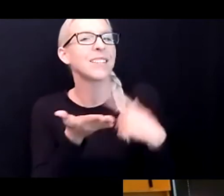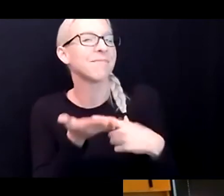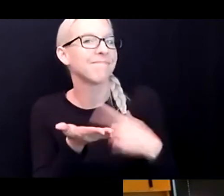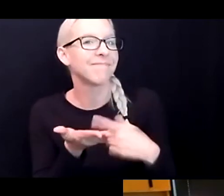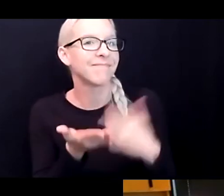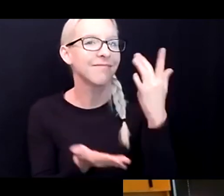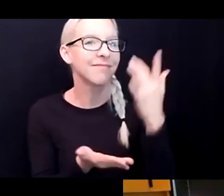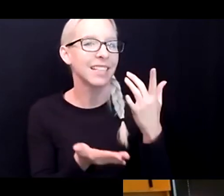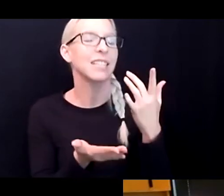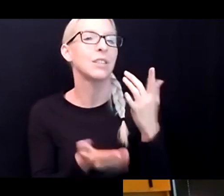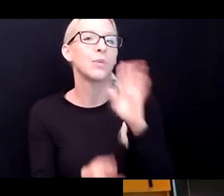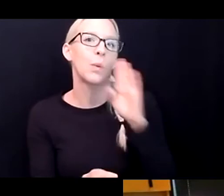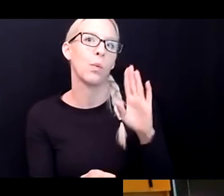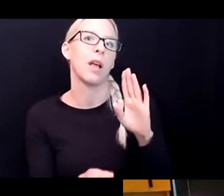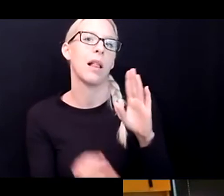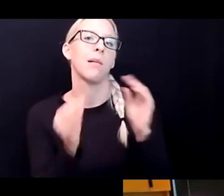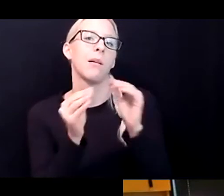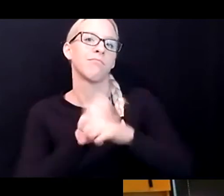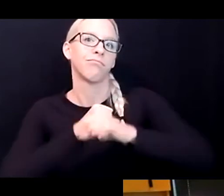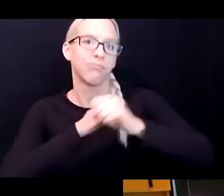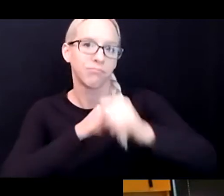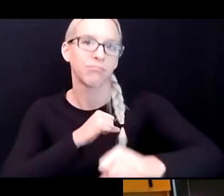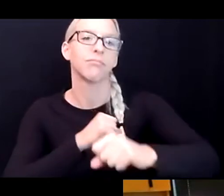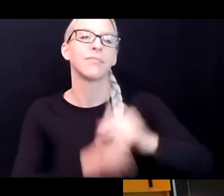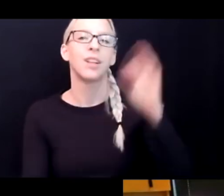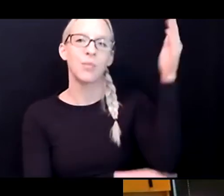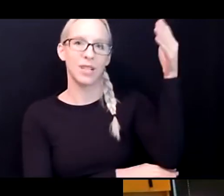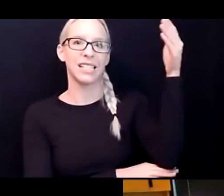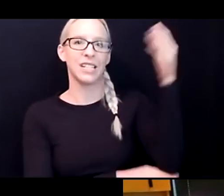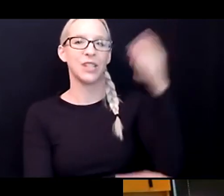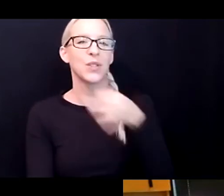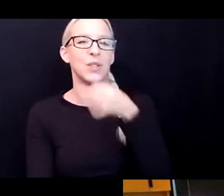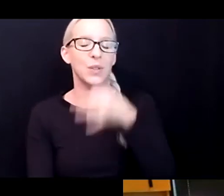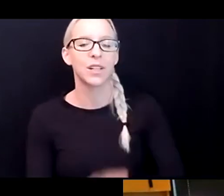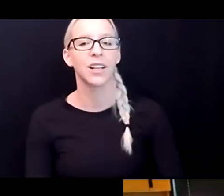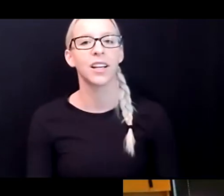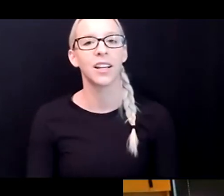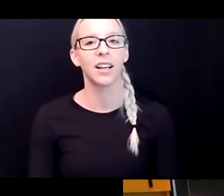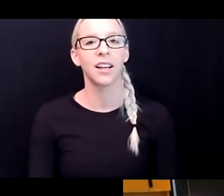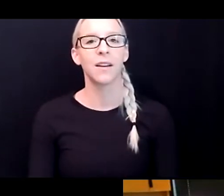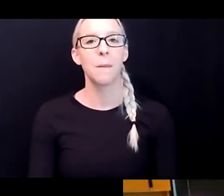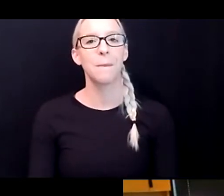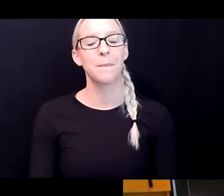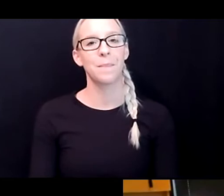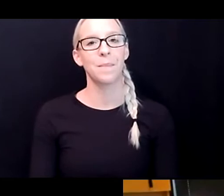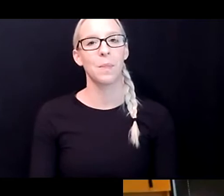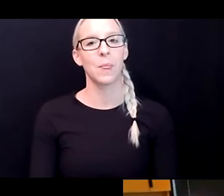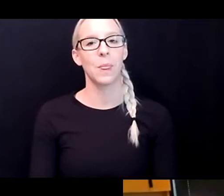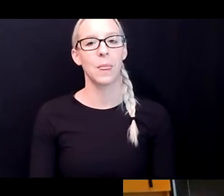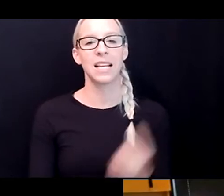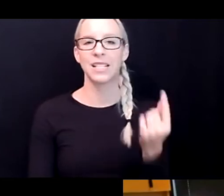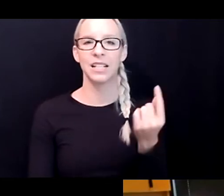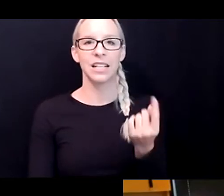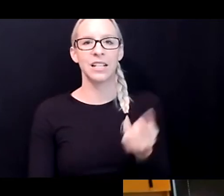more lengthy presentation on this coming up here soon. But an individual is asking, and Katherine, you're